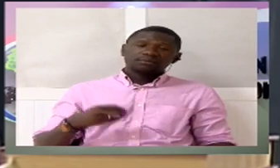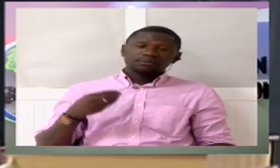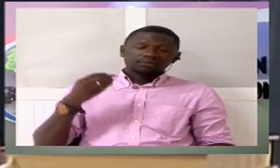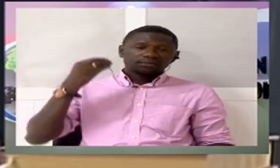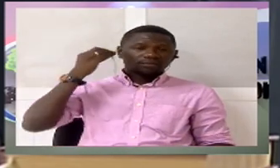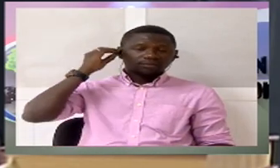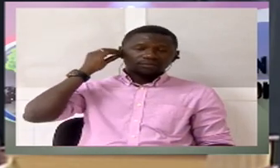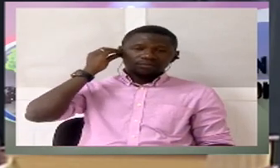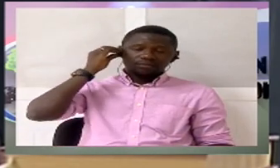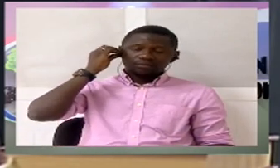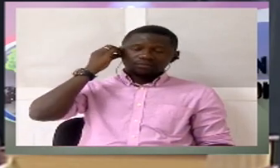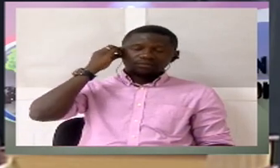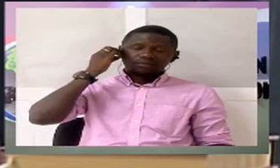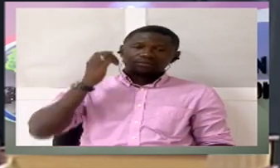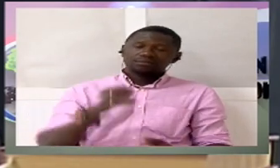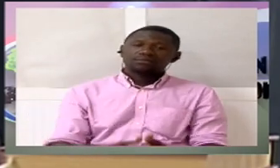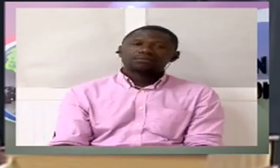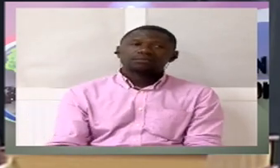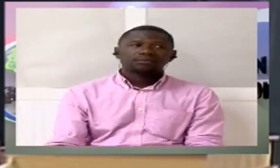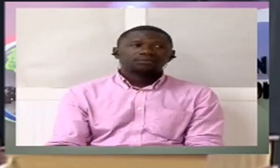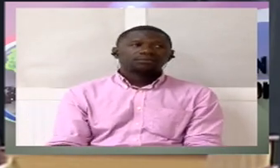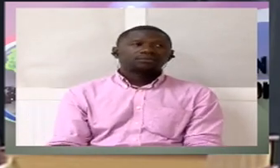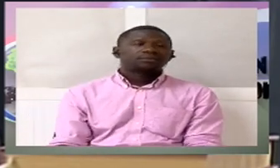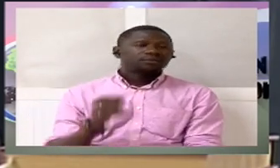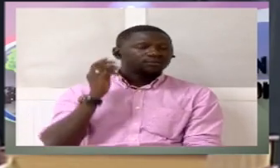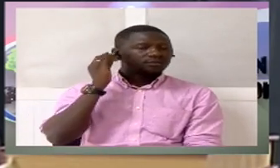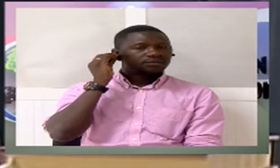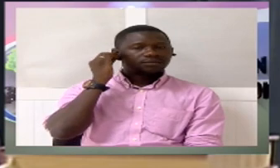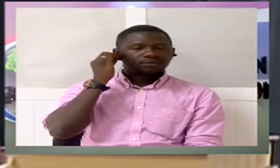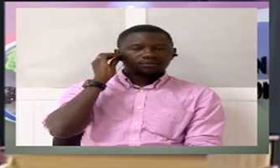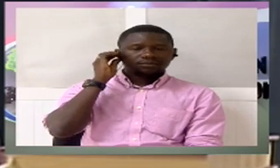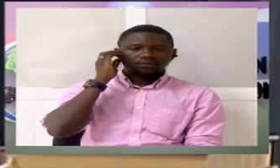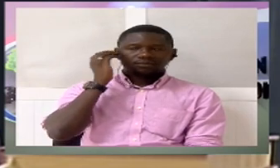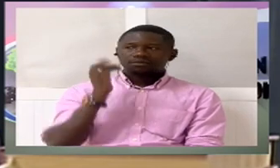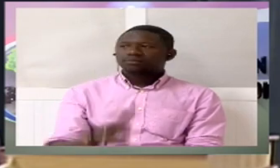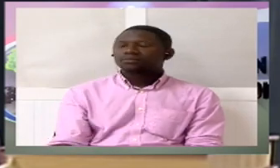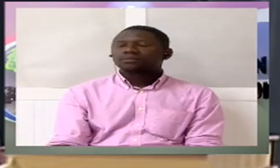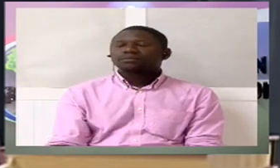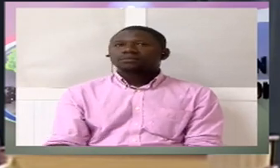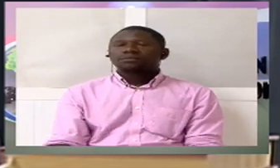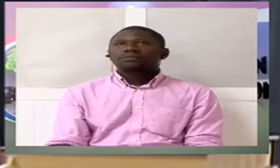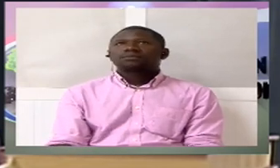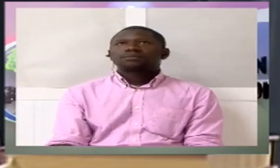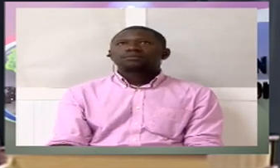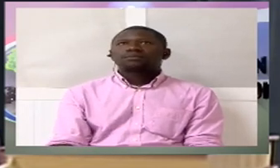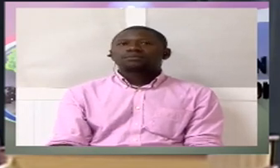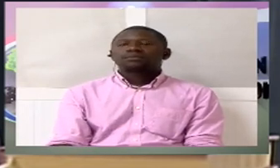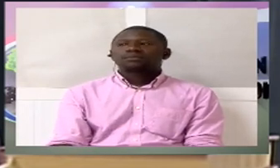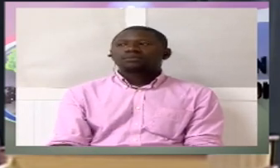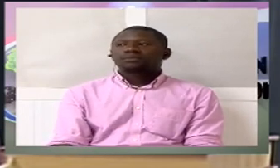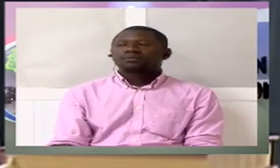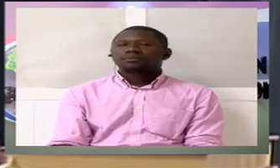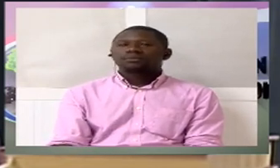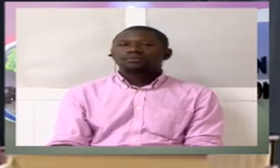fereke ka adundi ka futandi ama kasokono silang umukule tme ya lonko akole yatanu